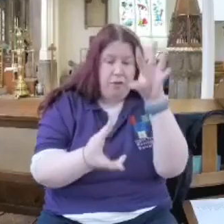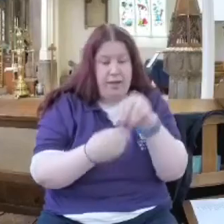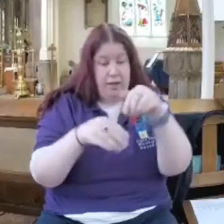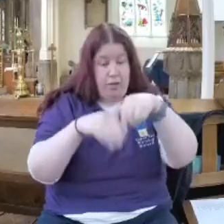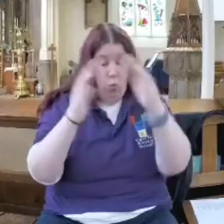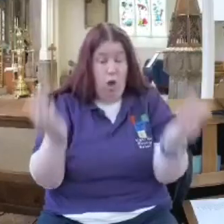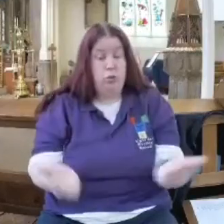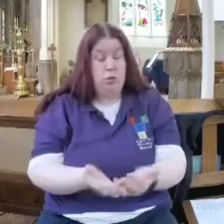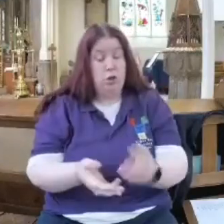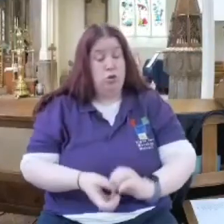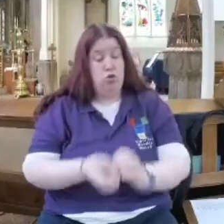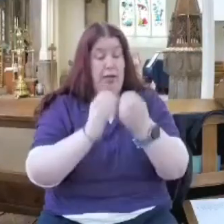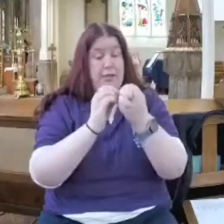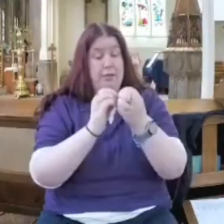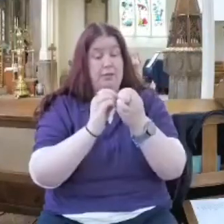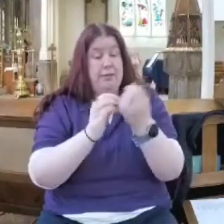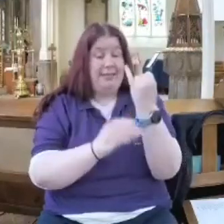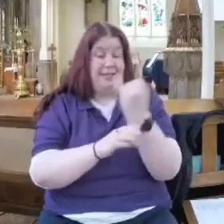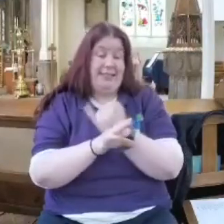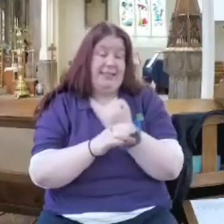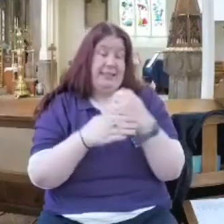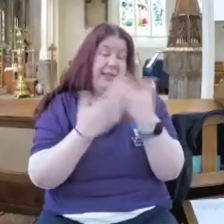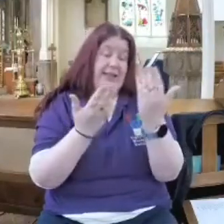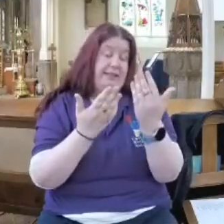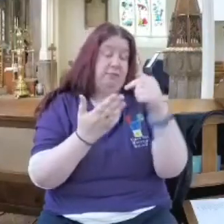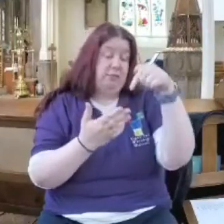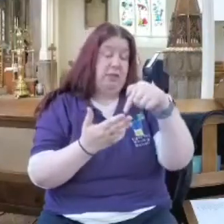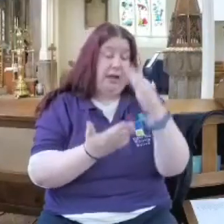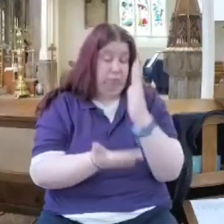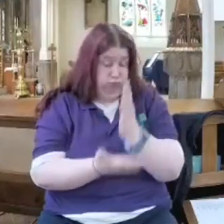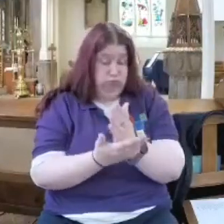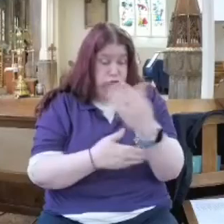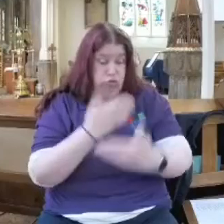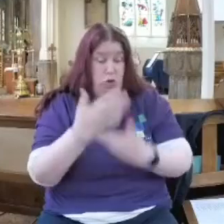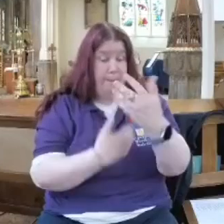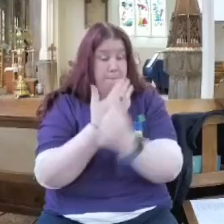God in 6 days, as described in the first chapter of Genesis.